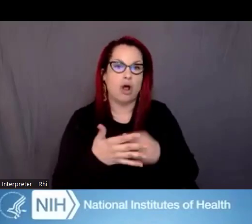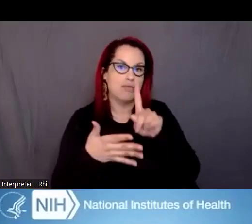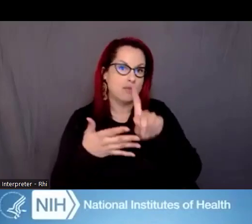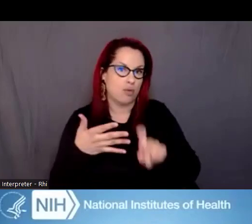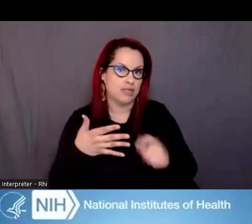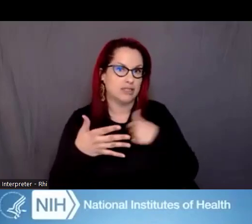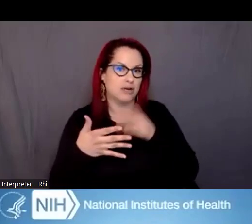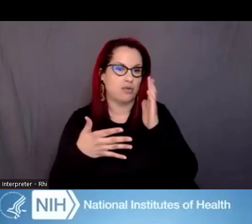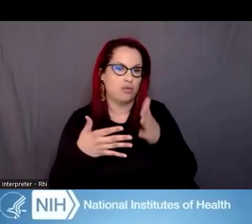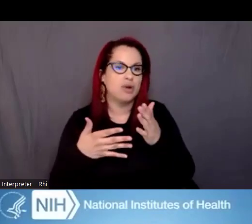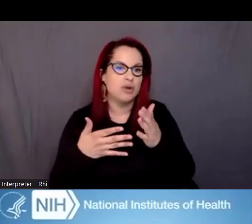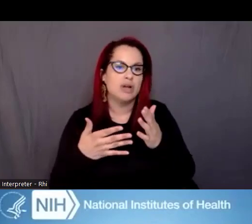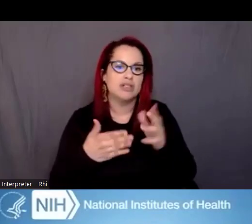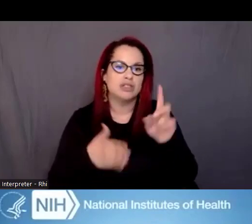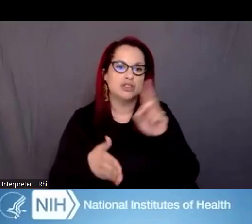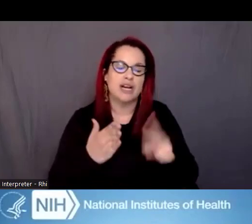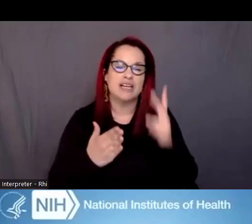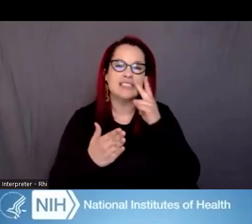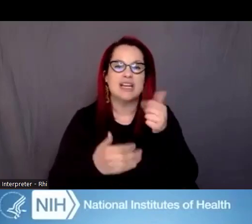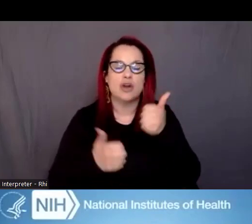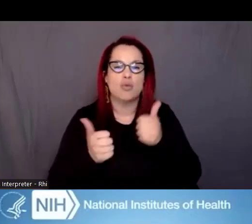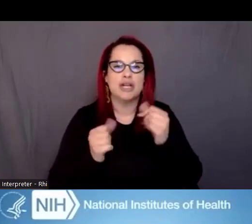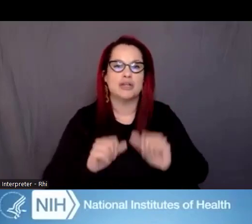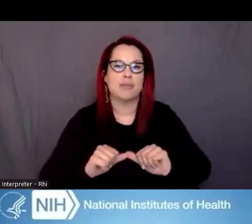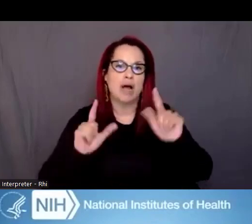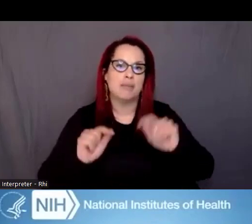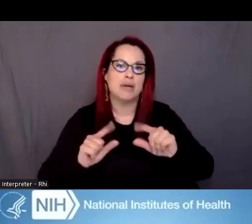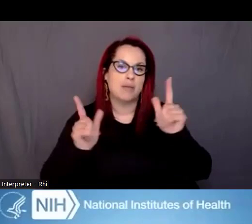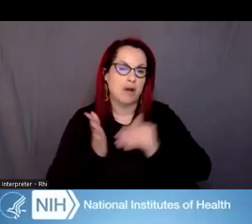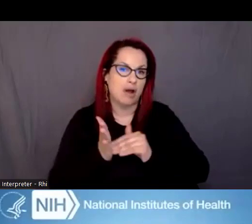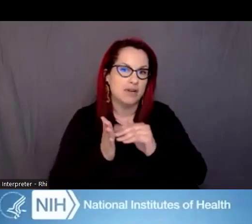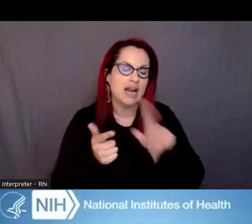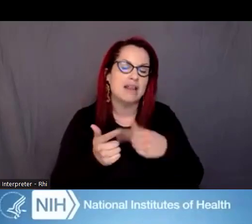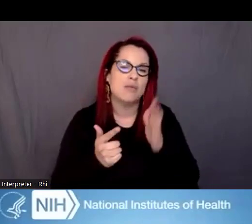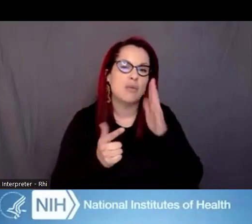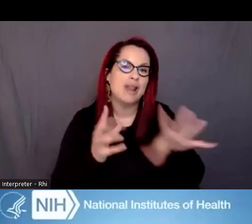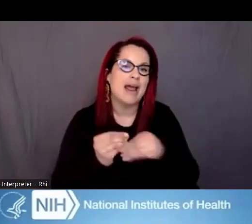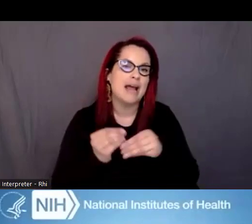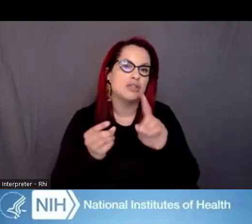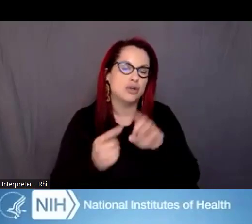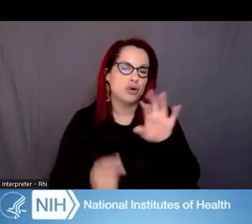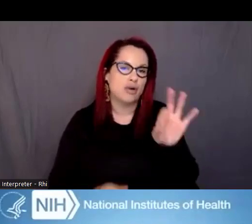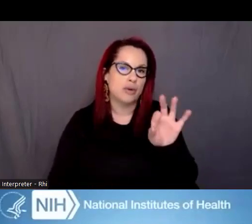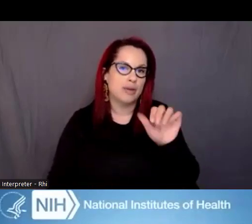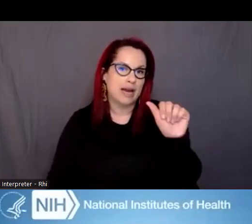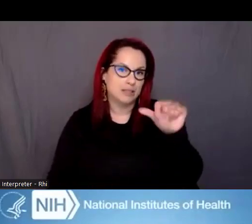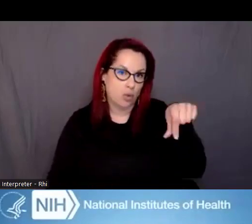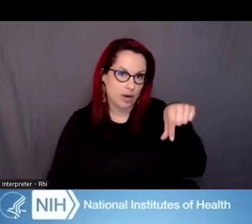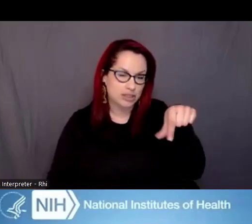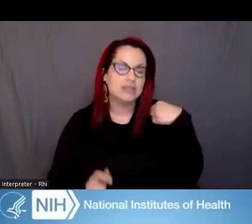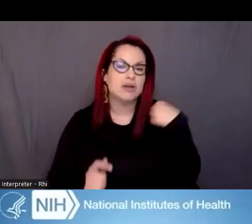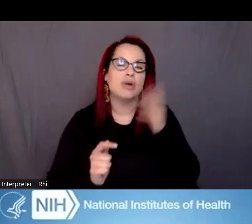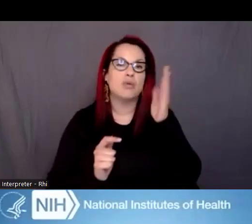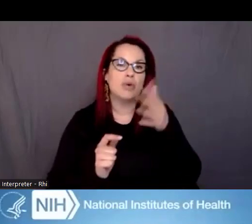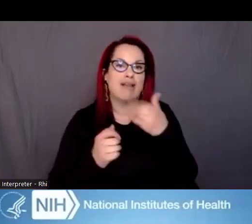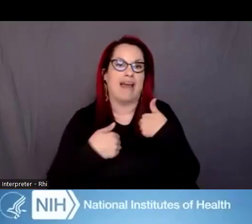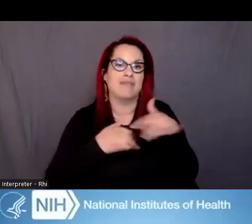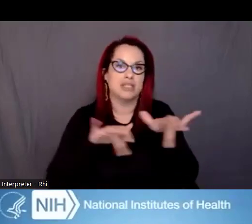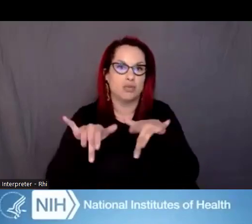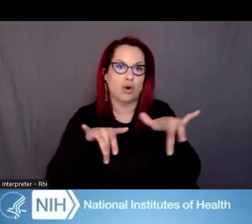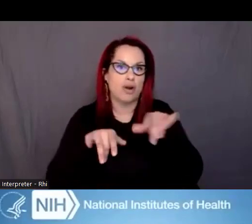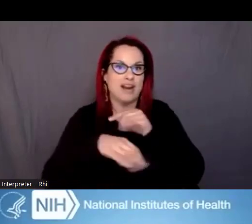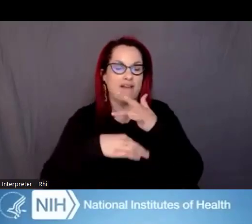be looking at the ones that are coming up frequently and adding them to the frequently asked questions. We will be making this recording available